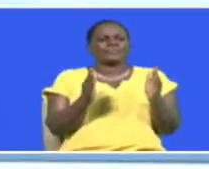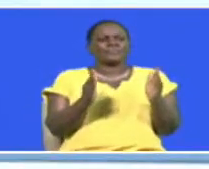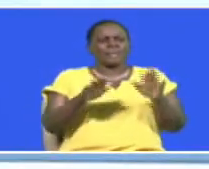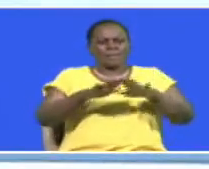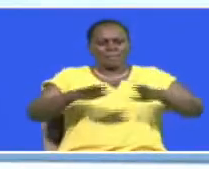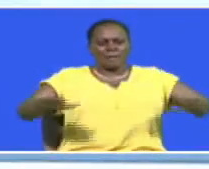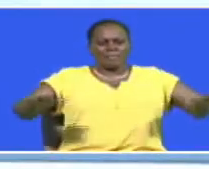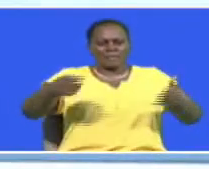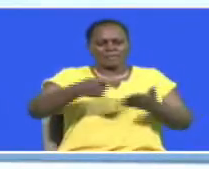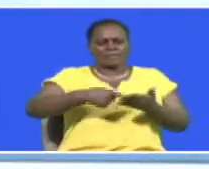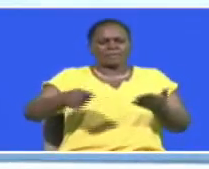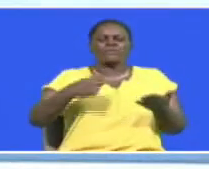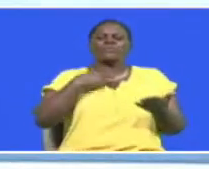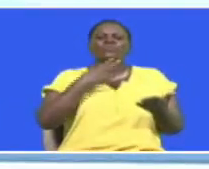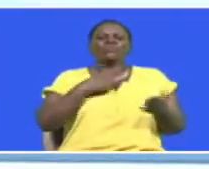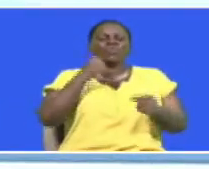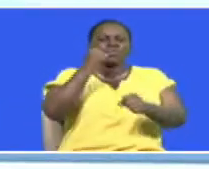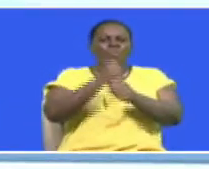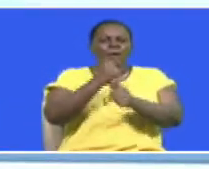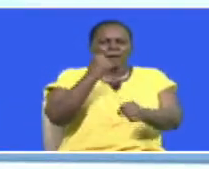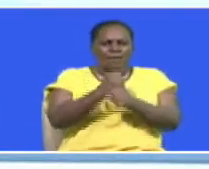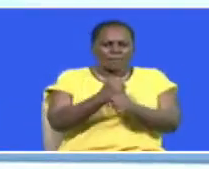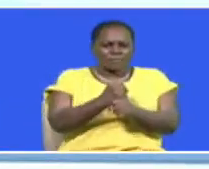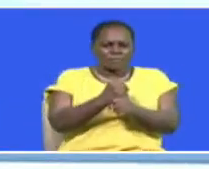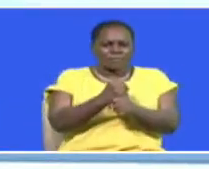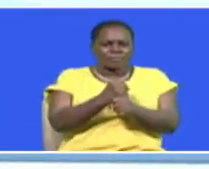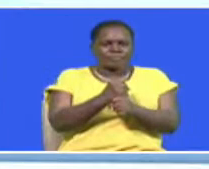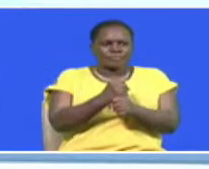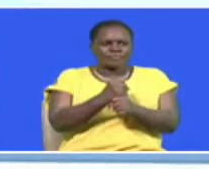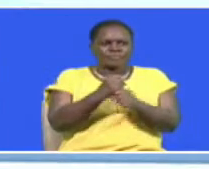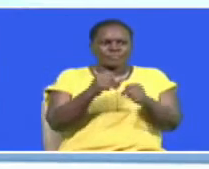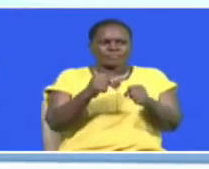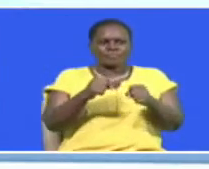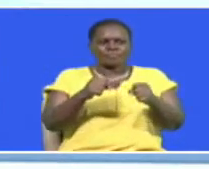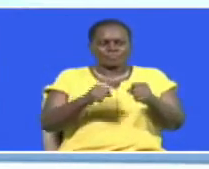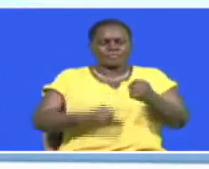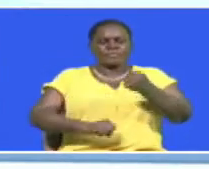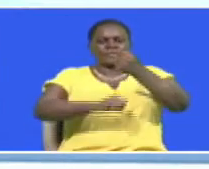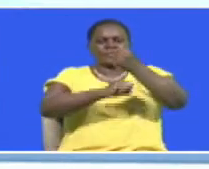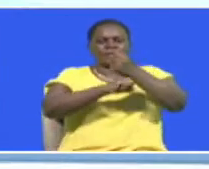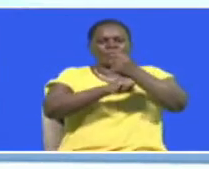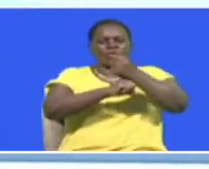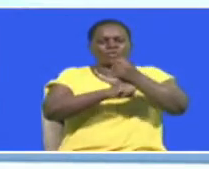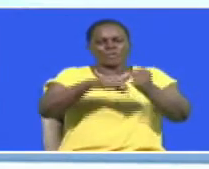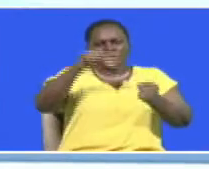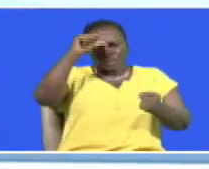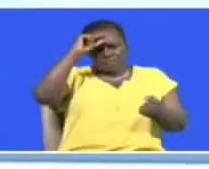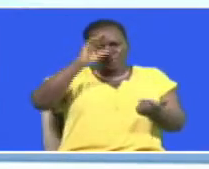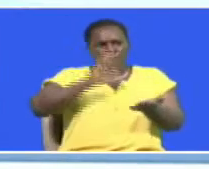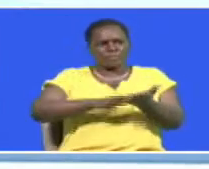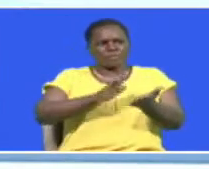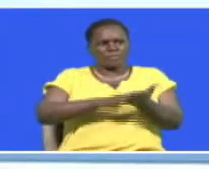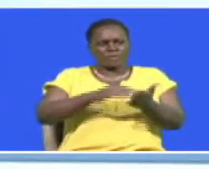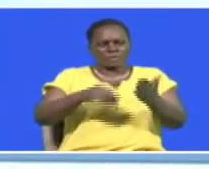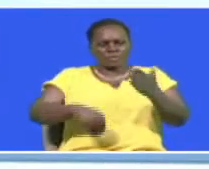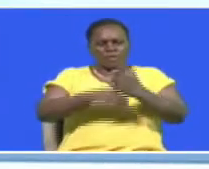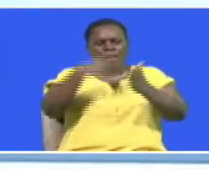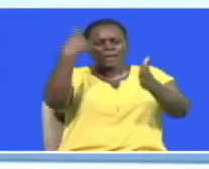Katibu mkuu wa muungano wa wafanyakazi nchini Francis Atwoli amekubaliana na mapendekezo ya serikali kuongeza